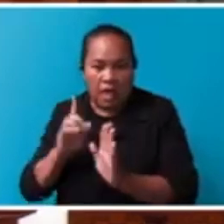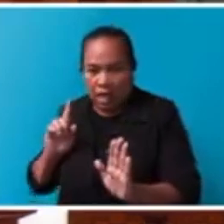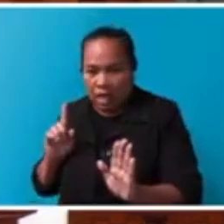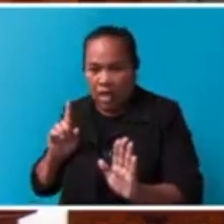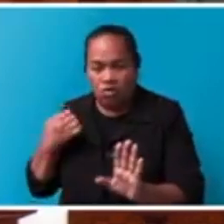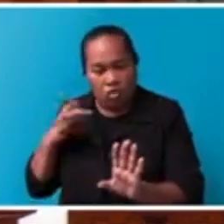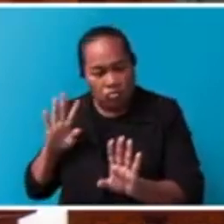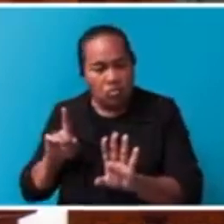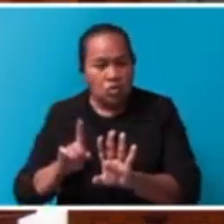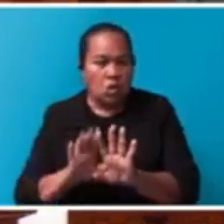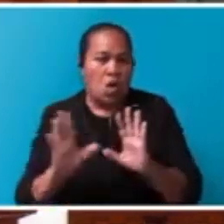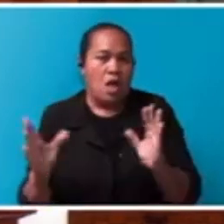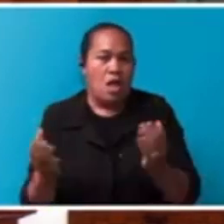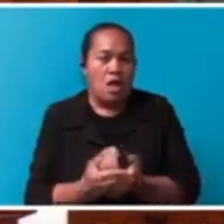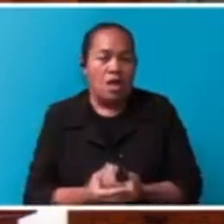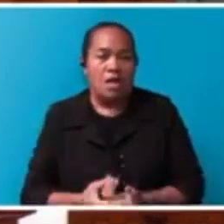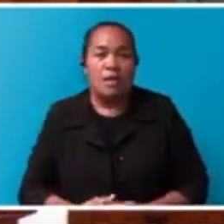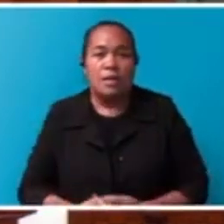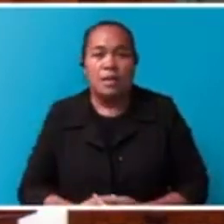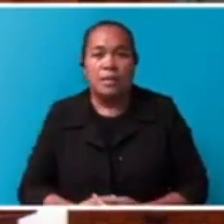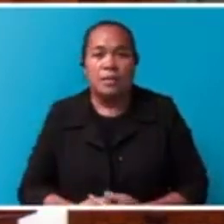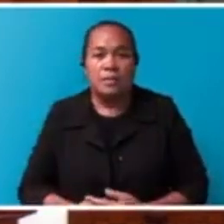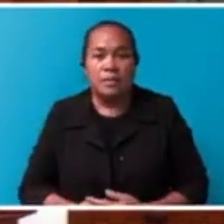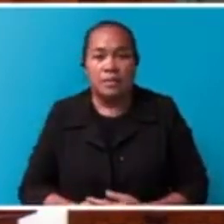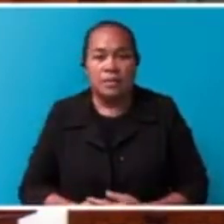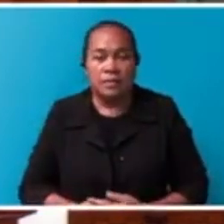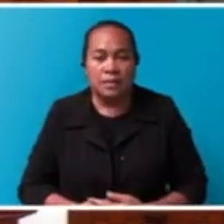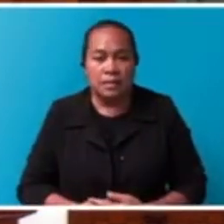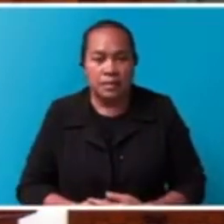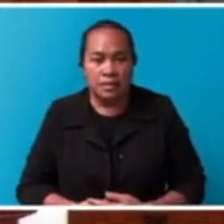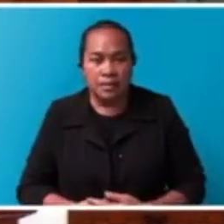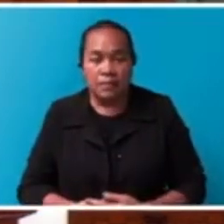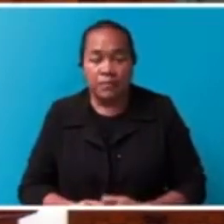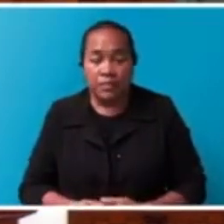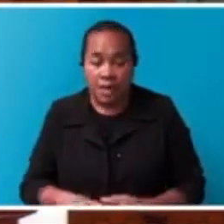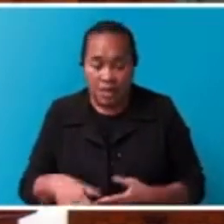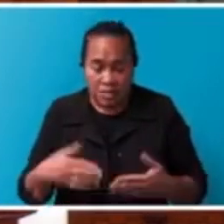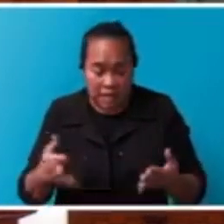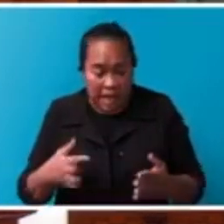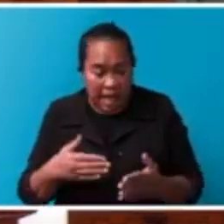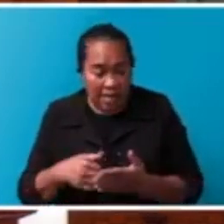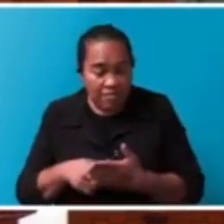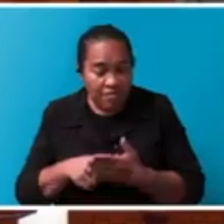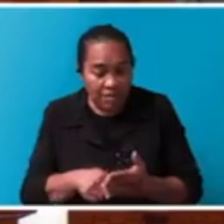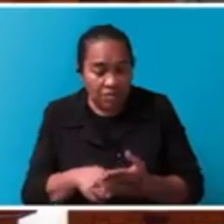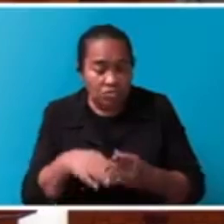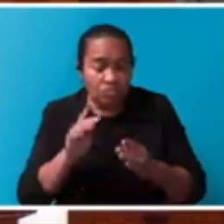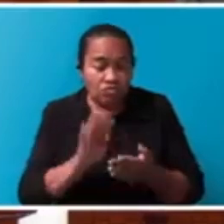As the President emphasized,